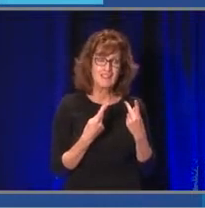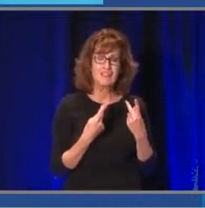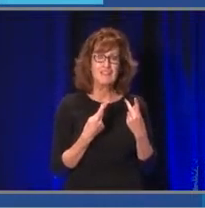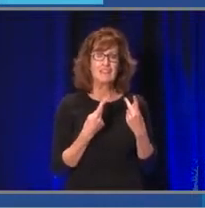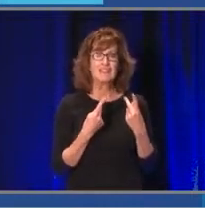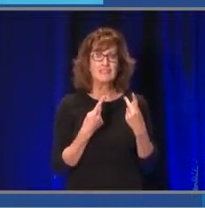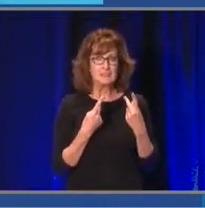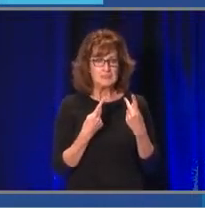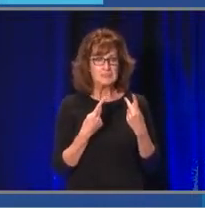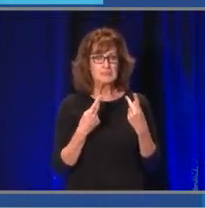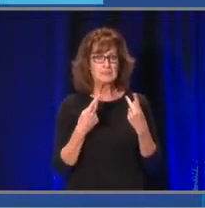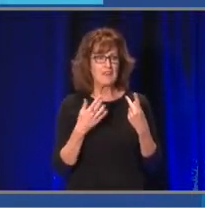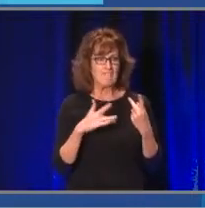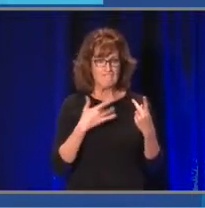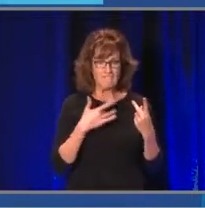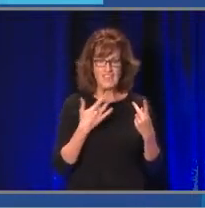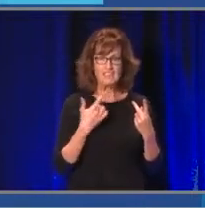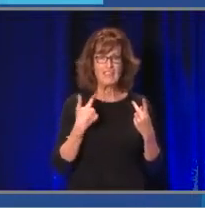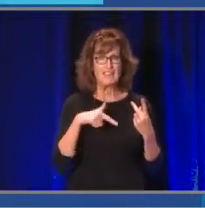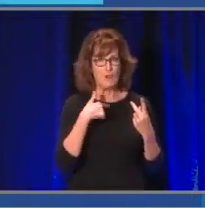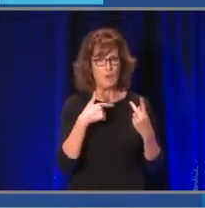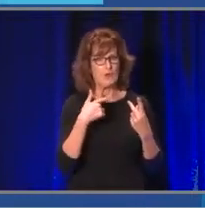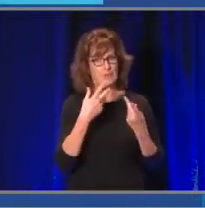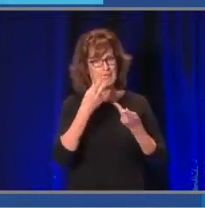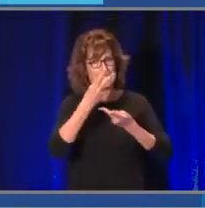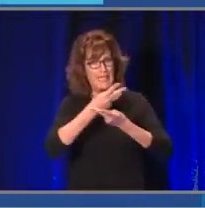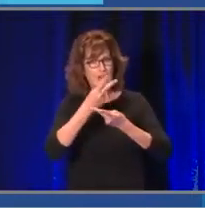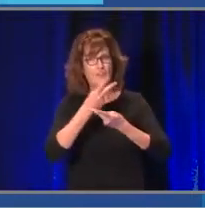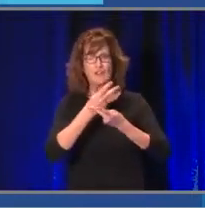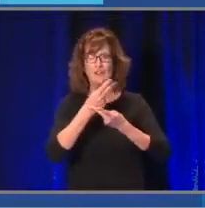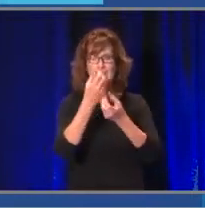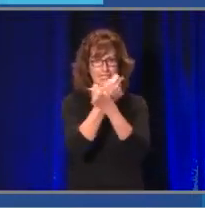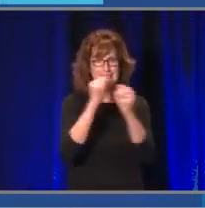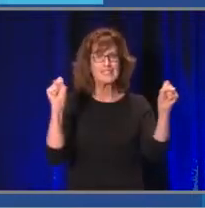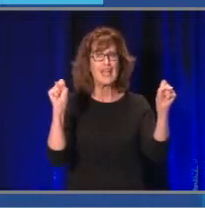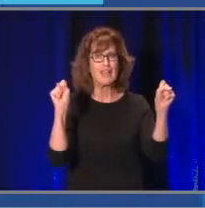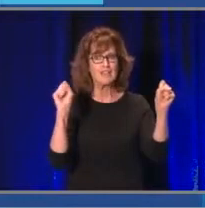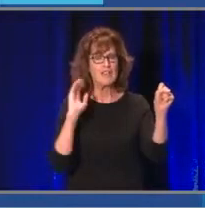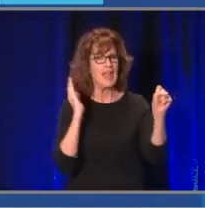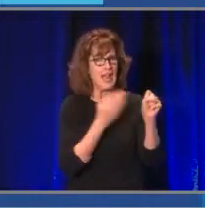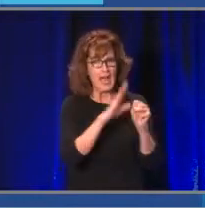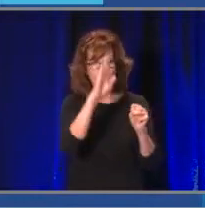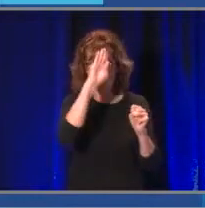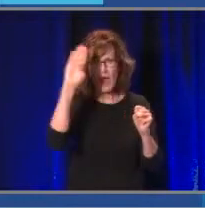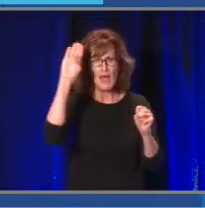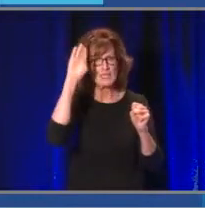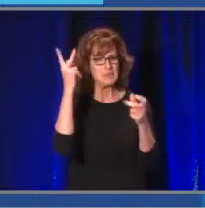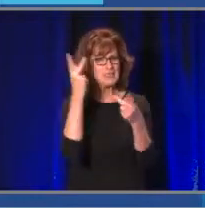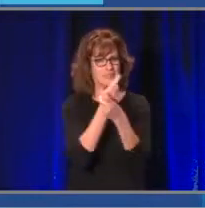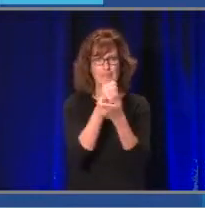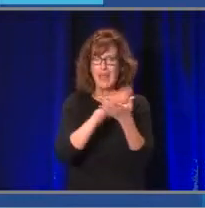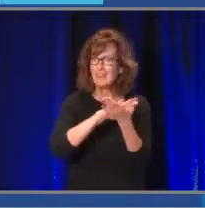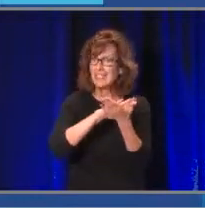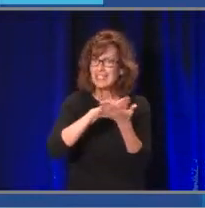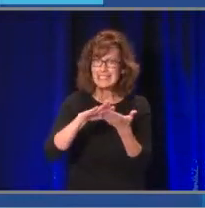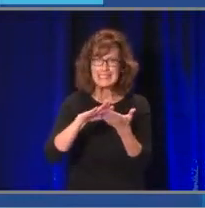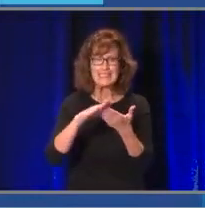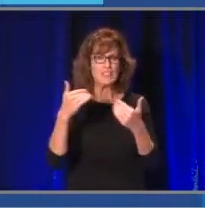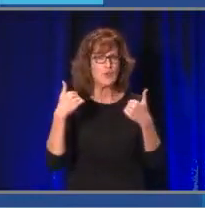and accepted, and that our institution is doing a good job, which it is, keeping everything clean. We have a very